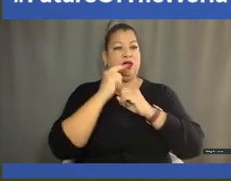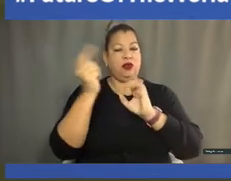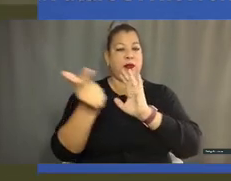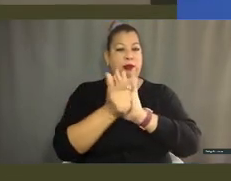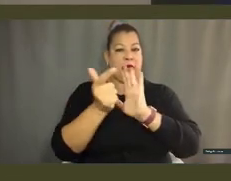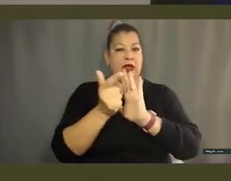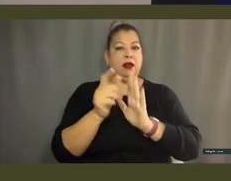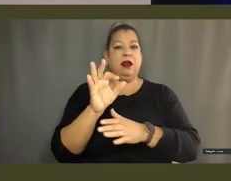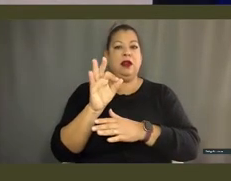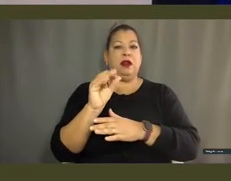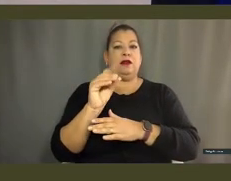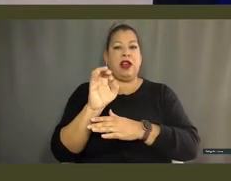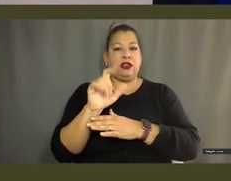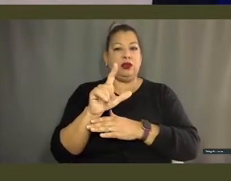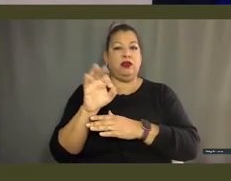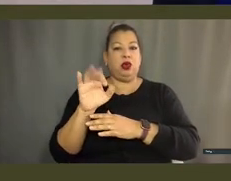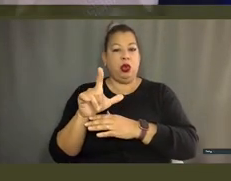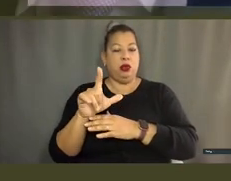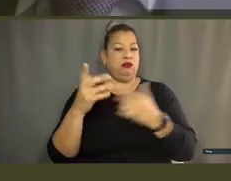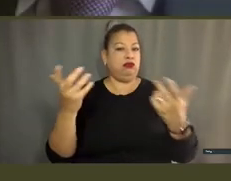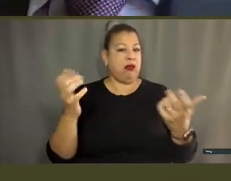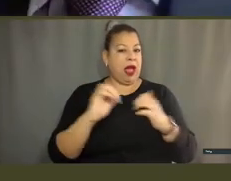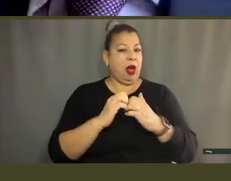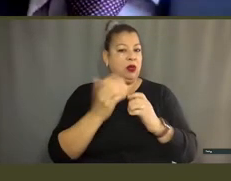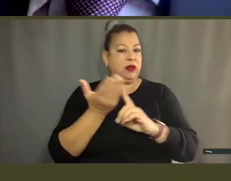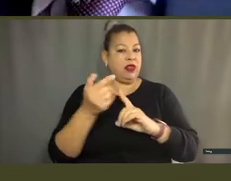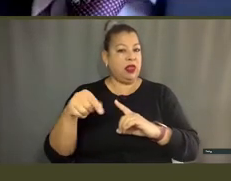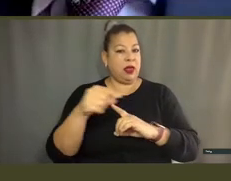I think we should start with you.